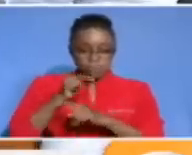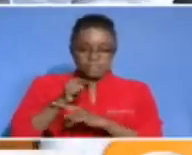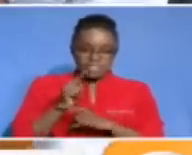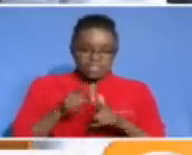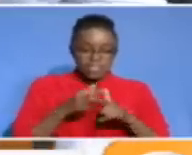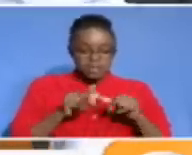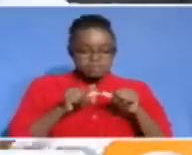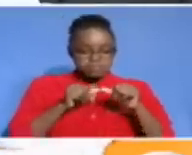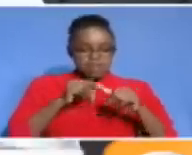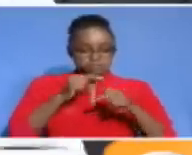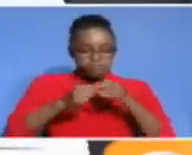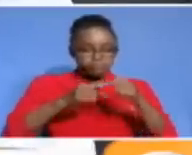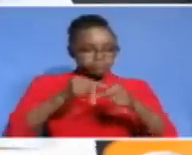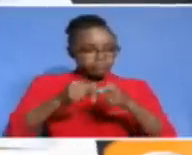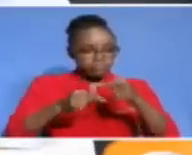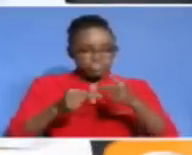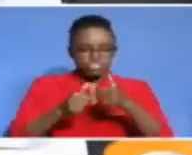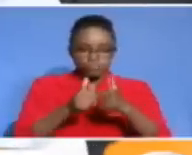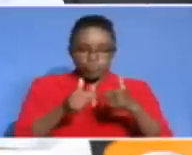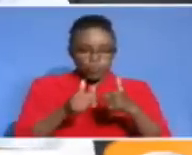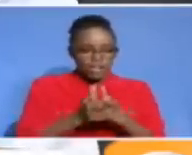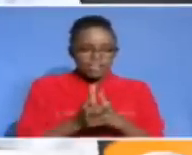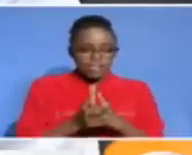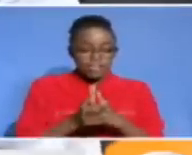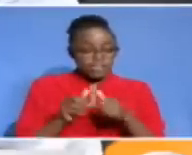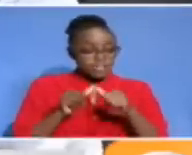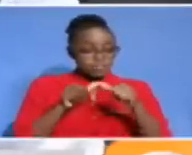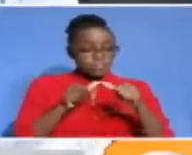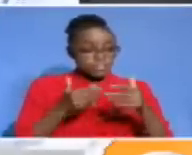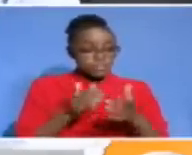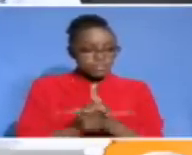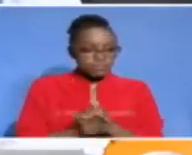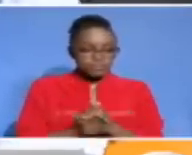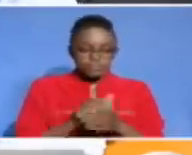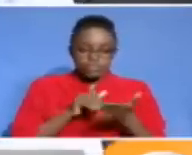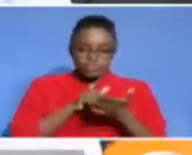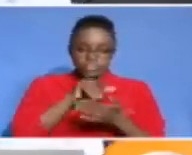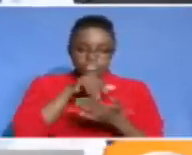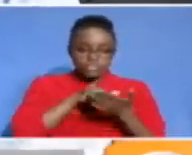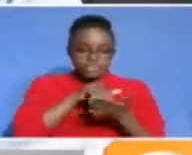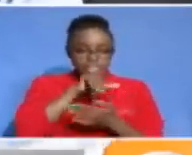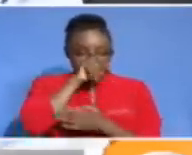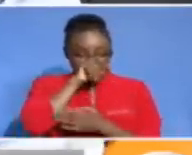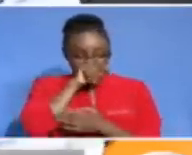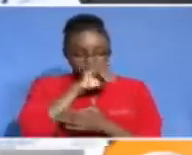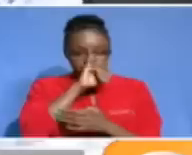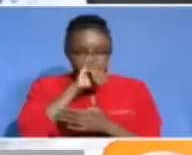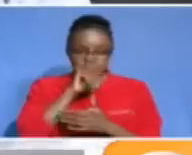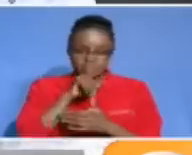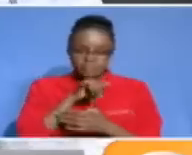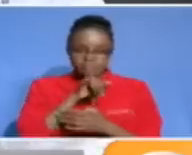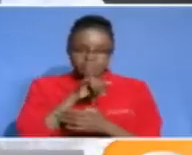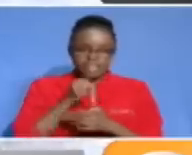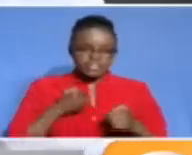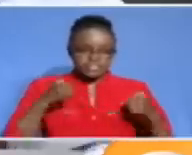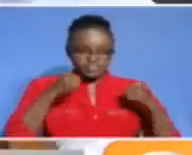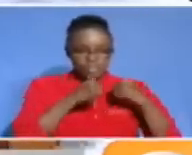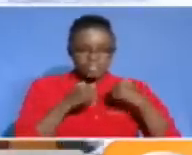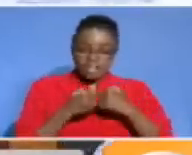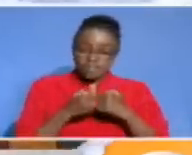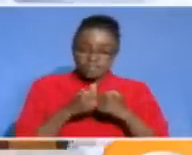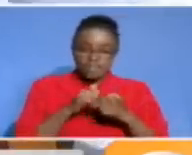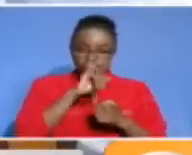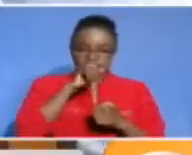are moving up, picking up the pieces and moving on. Keep tweeting at Queen Anger Jeff, at Citizen TV Kenya, the hashtag.